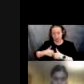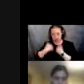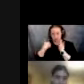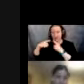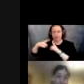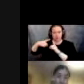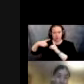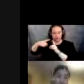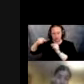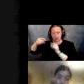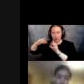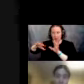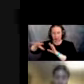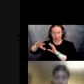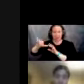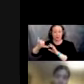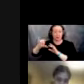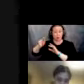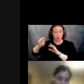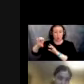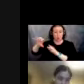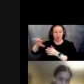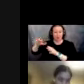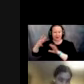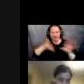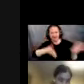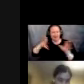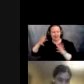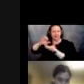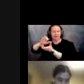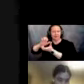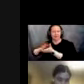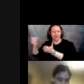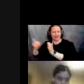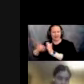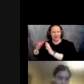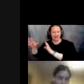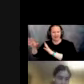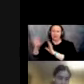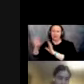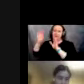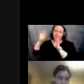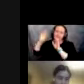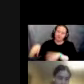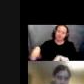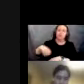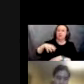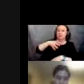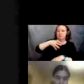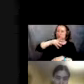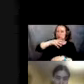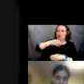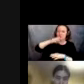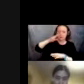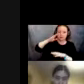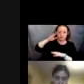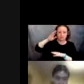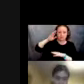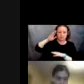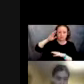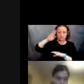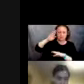Yone, who had remarried to a Japanese woman, to the United States, now comprised of also a